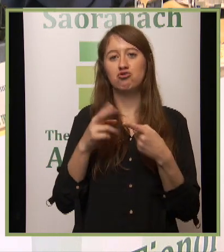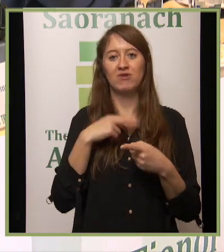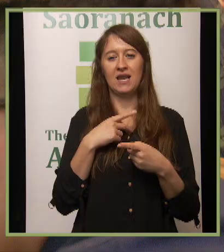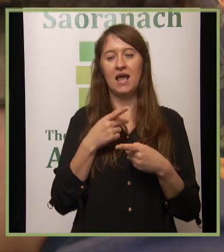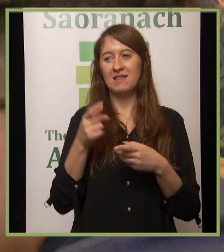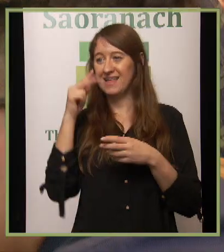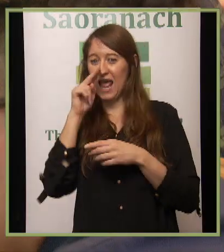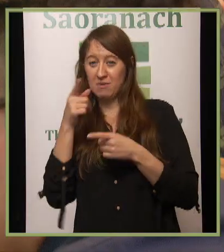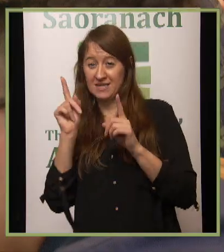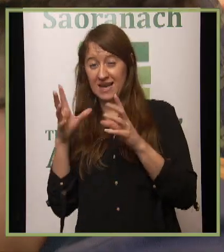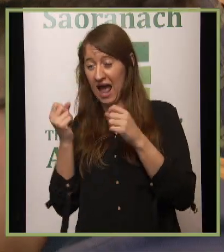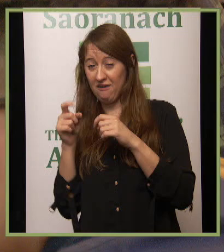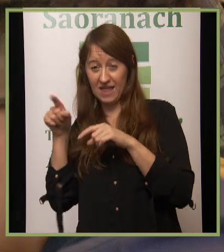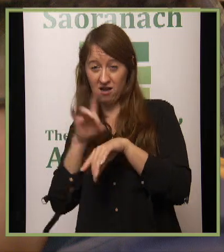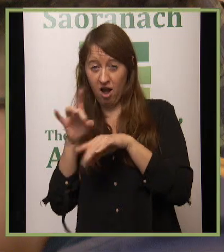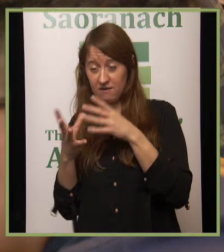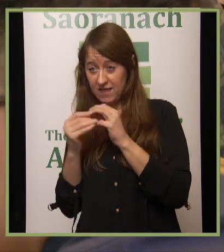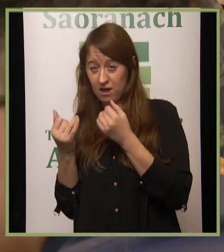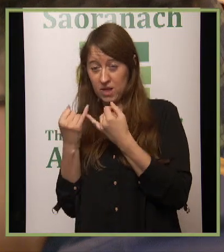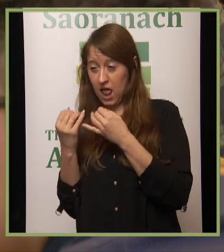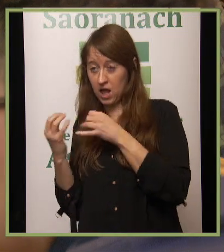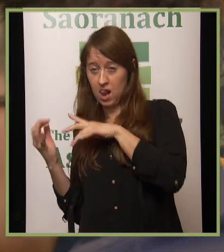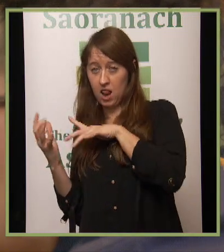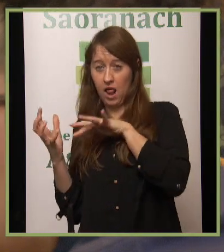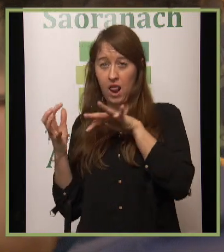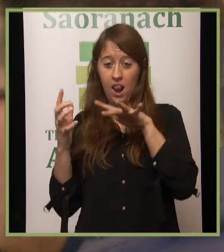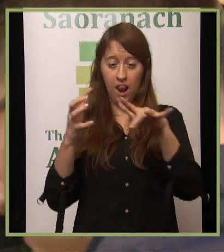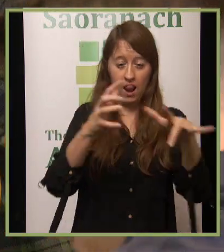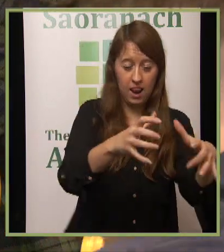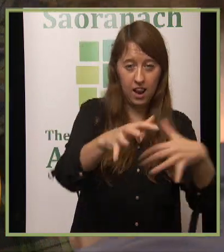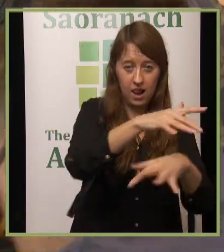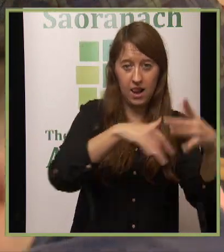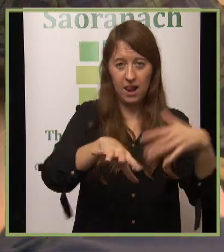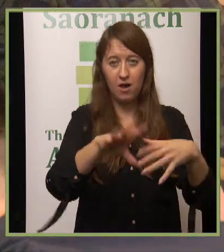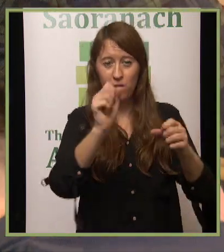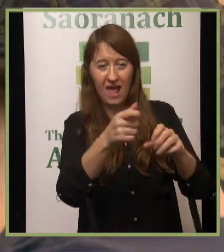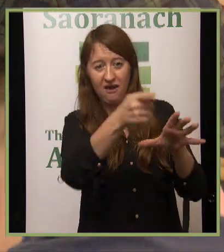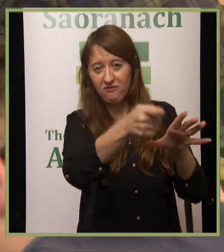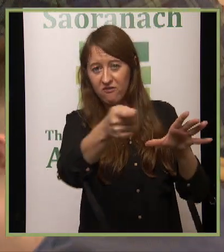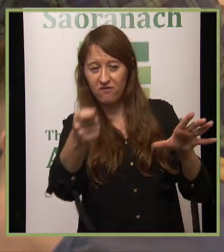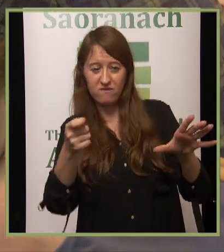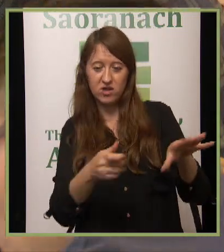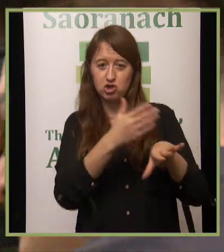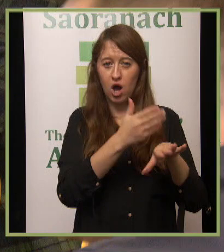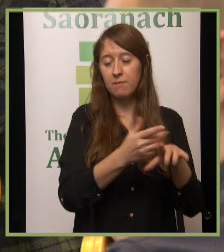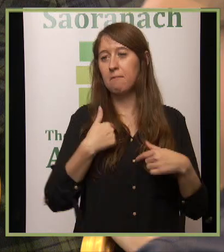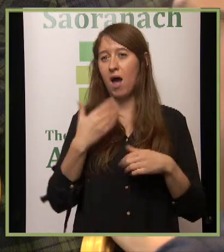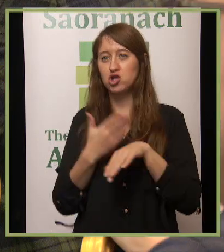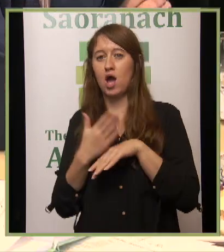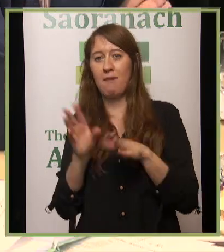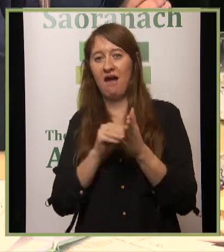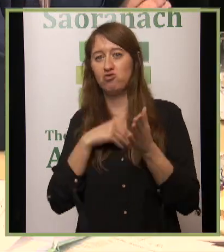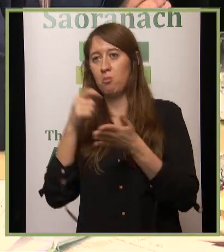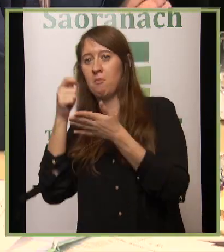and everybody helped, and everybody was just part of it, and you had a job. My job was the lemonade. I had to go to the shop to get the lemonade. But everybody